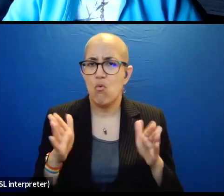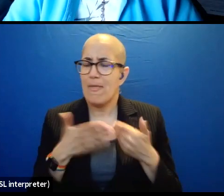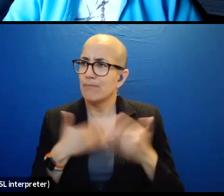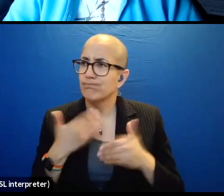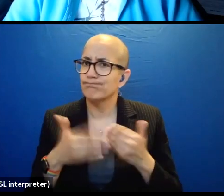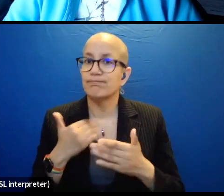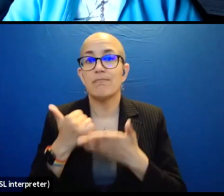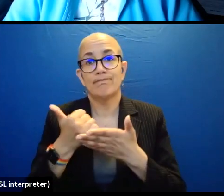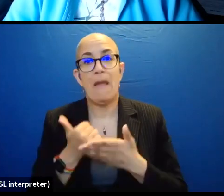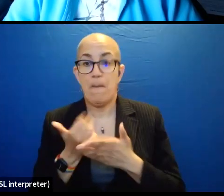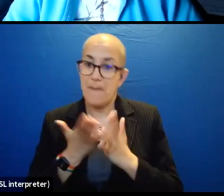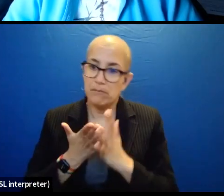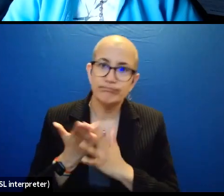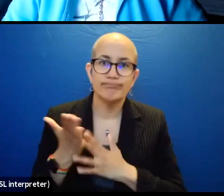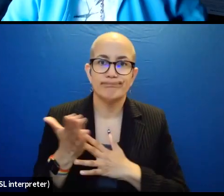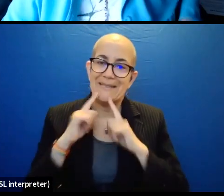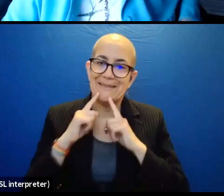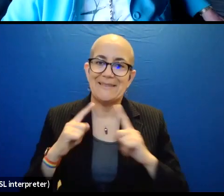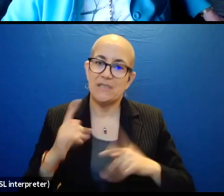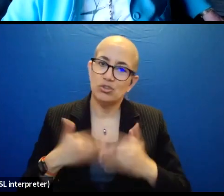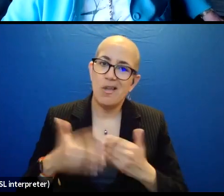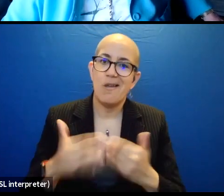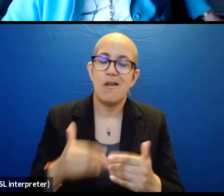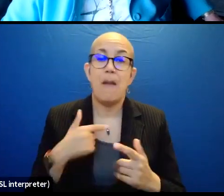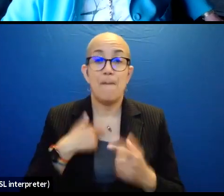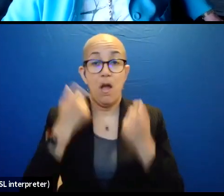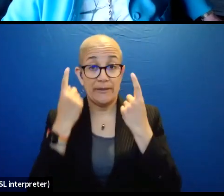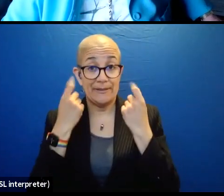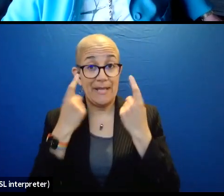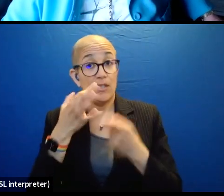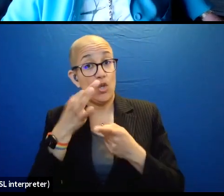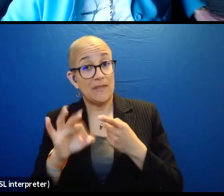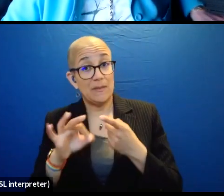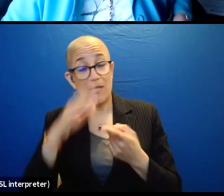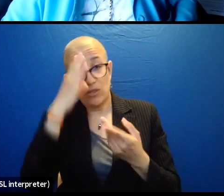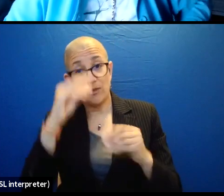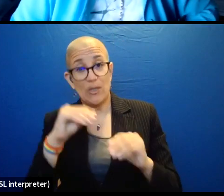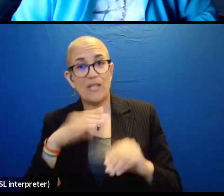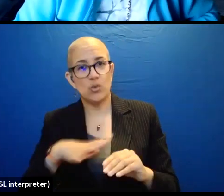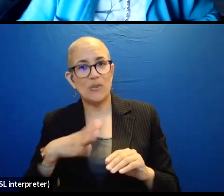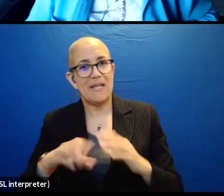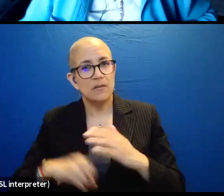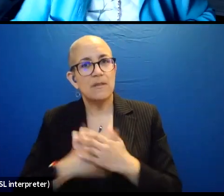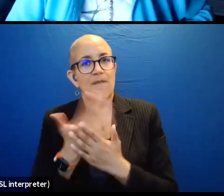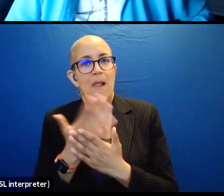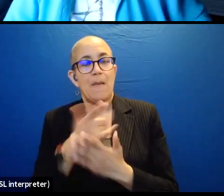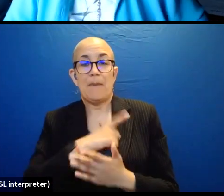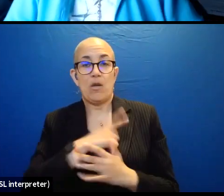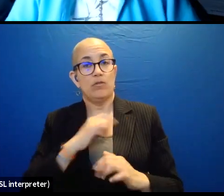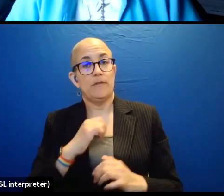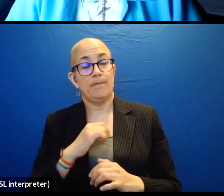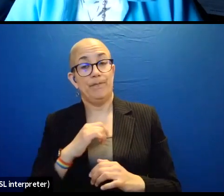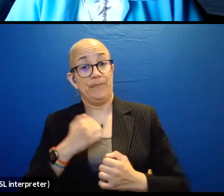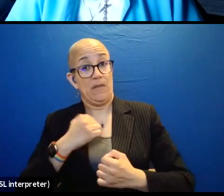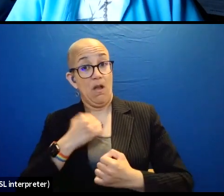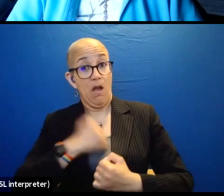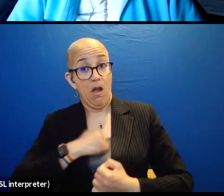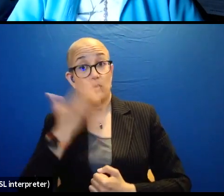a teacher. And my understanding of special educational needs only grew from there, because we had a culture embedded in the